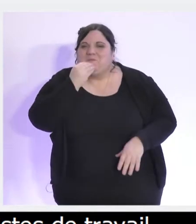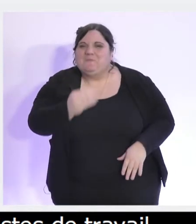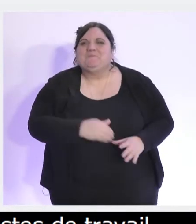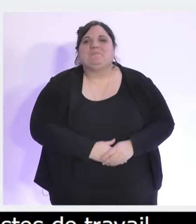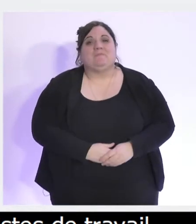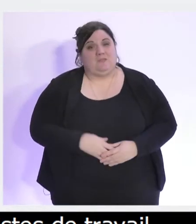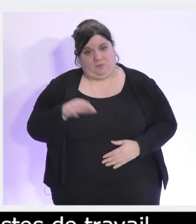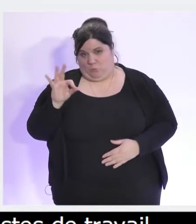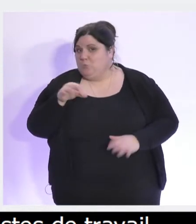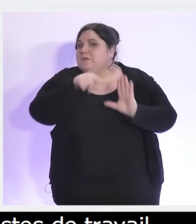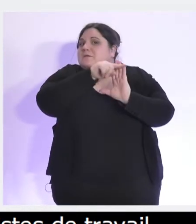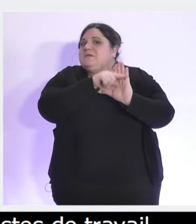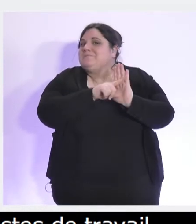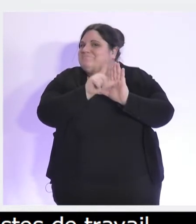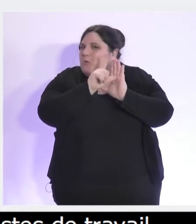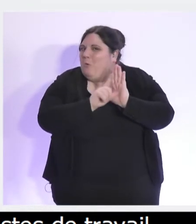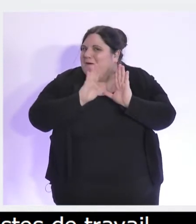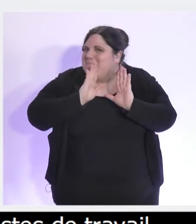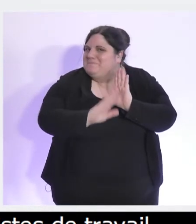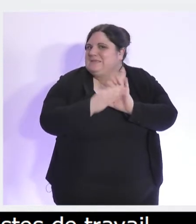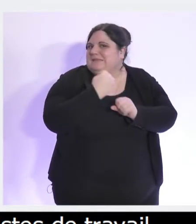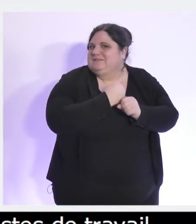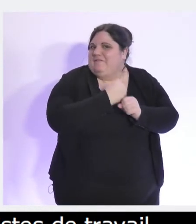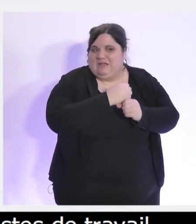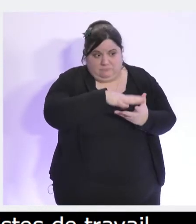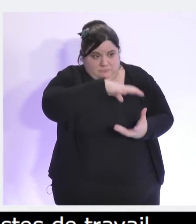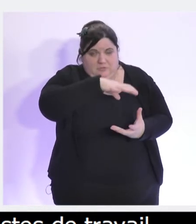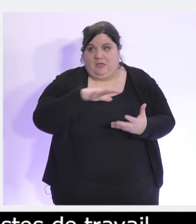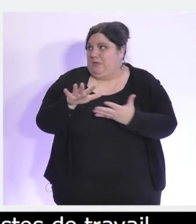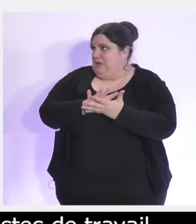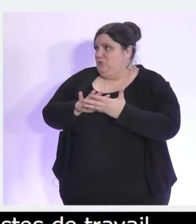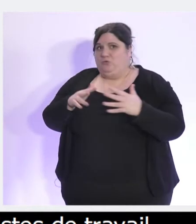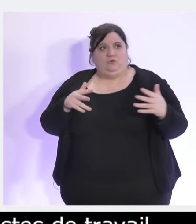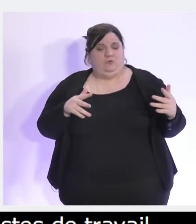of a series. I don't know where to look. I didn't see the.